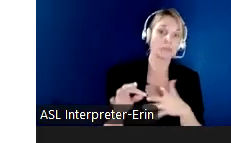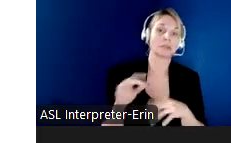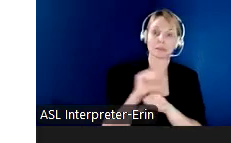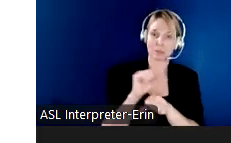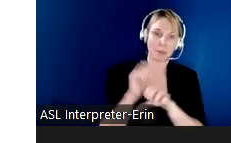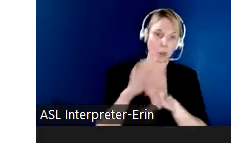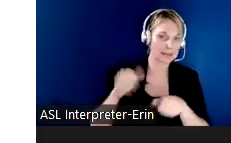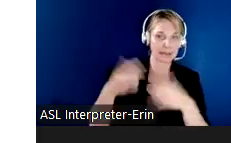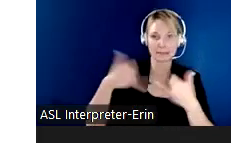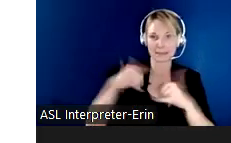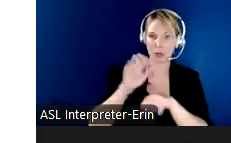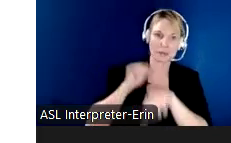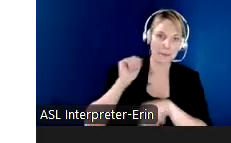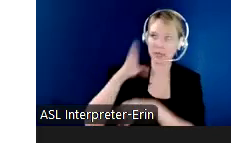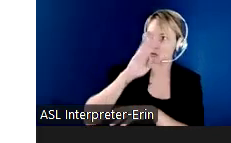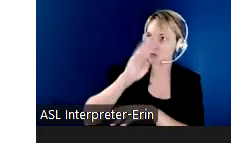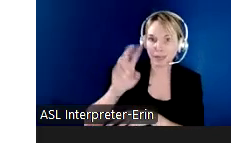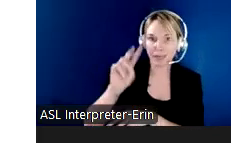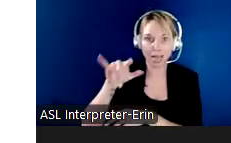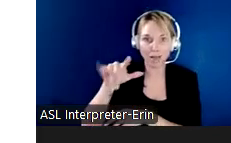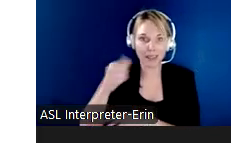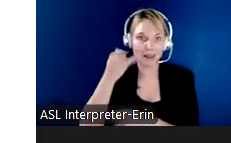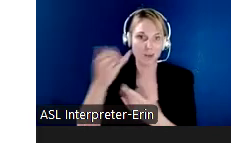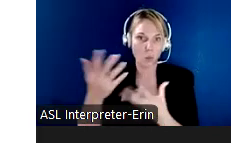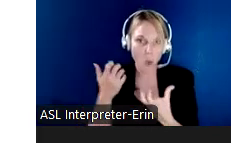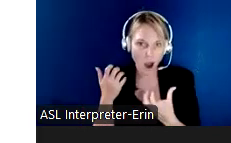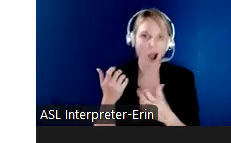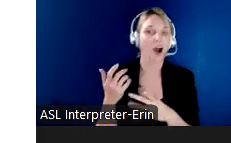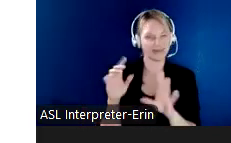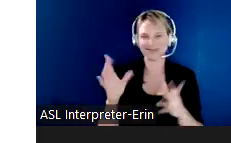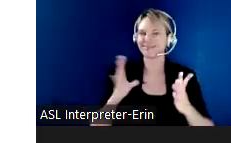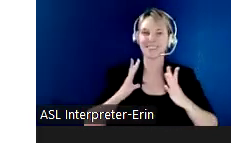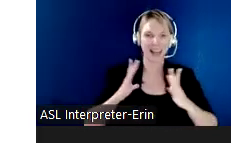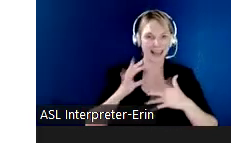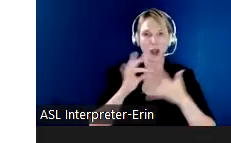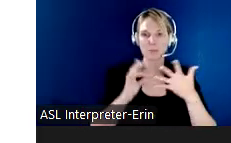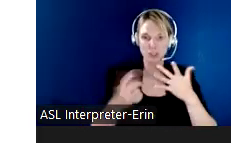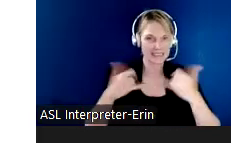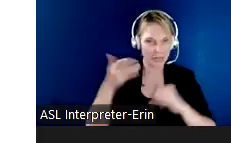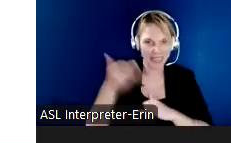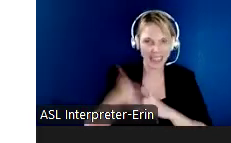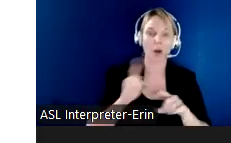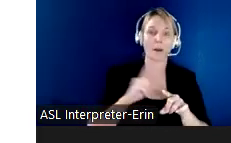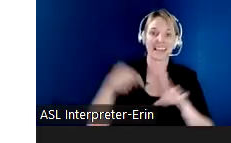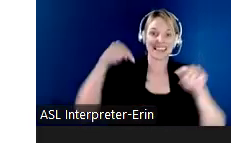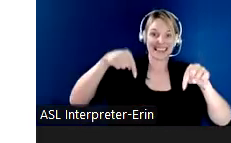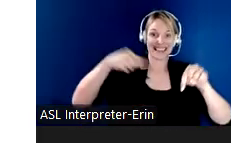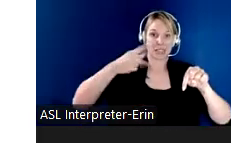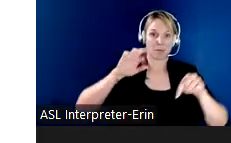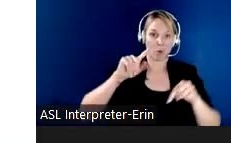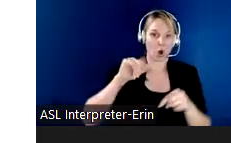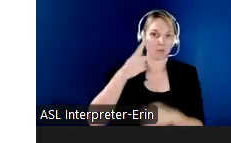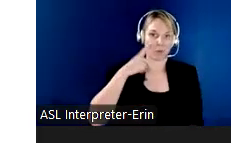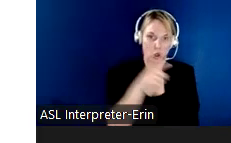All this is changing is if you get sent, your employee says, here's my open enrollment form, and you want to send it to